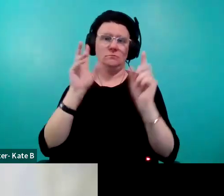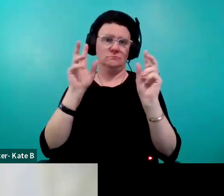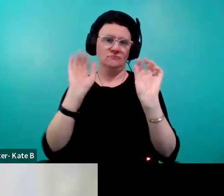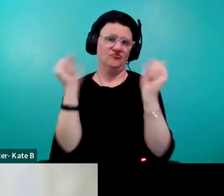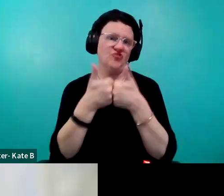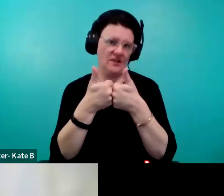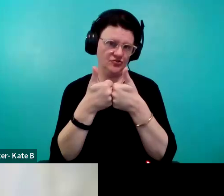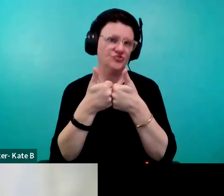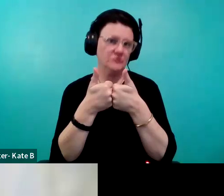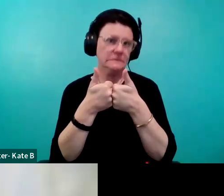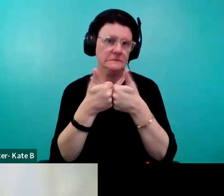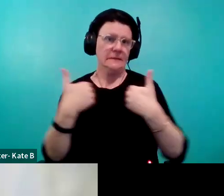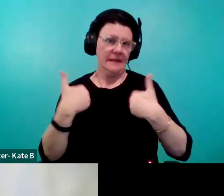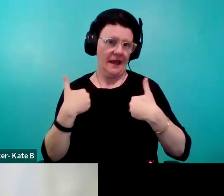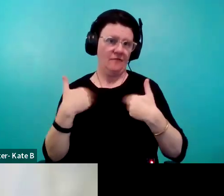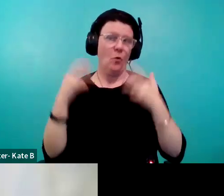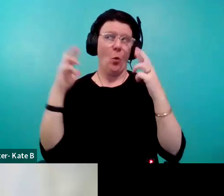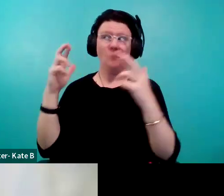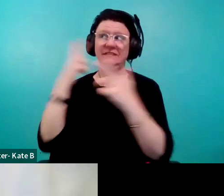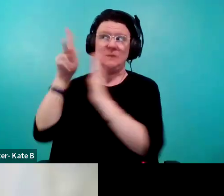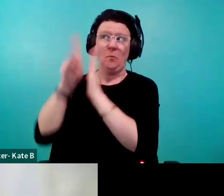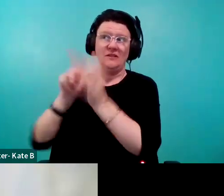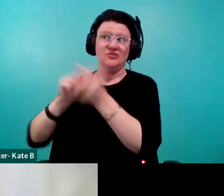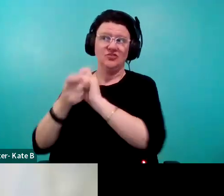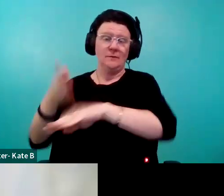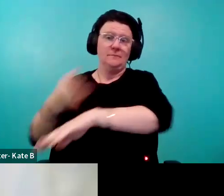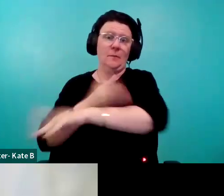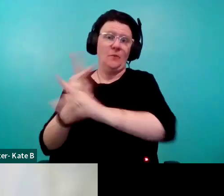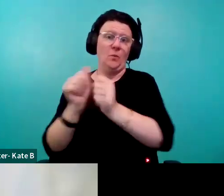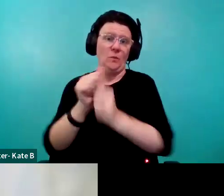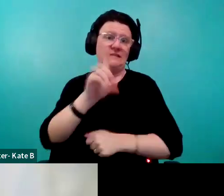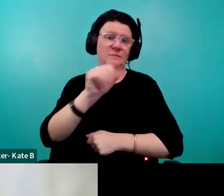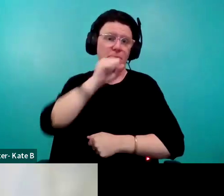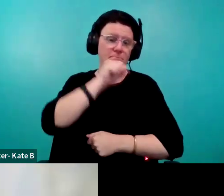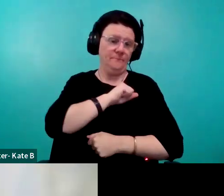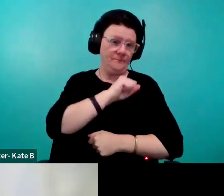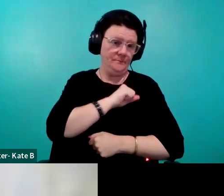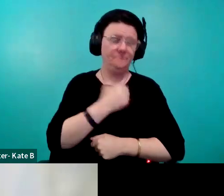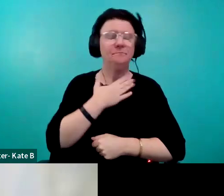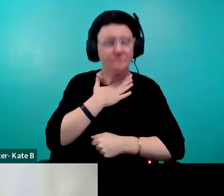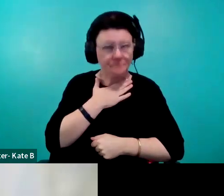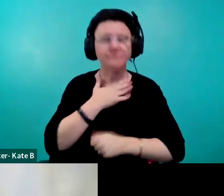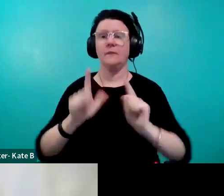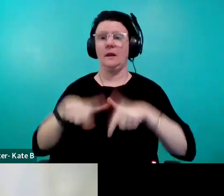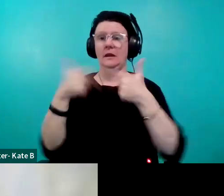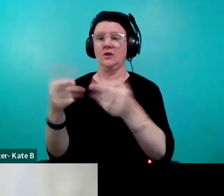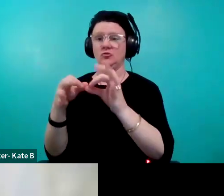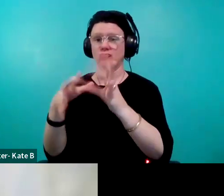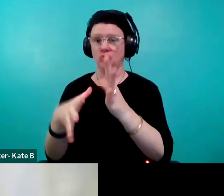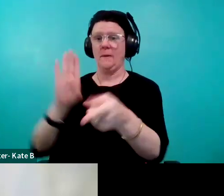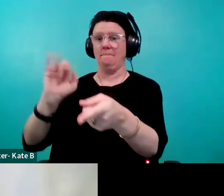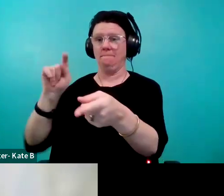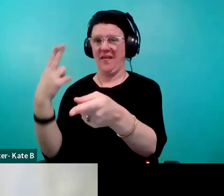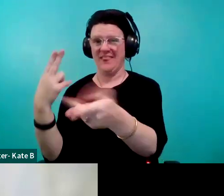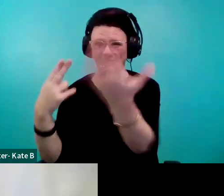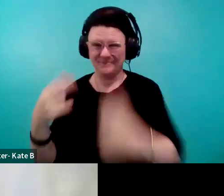and things that they would like to see change to help more people with disabilities work. Excuse me again. Good timing for me to turn this